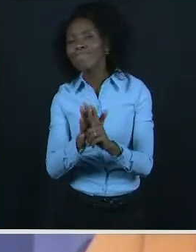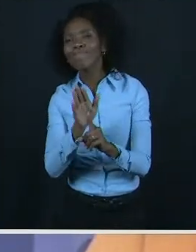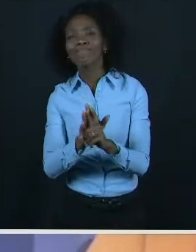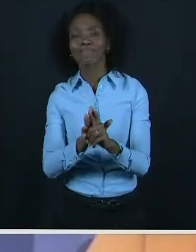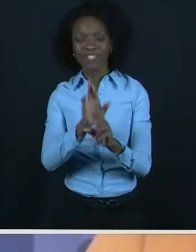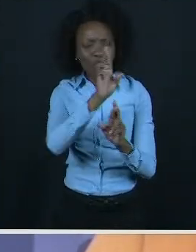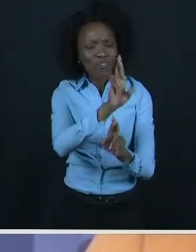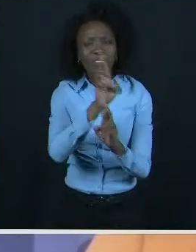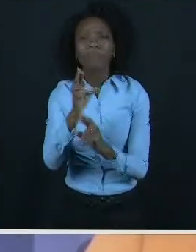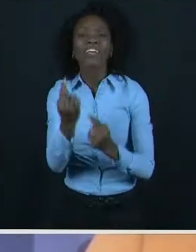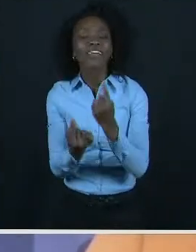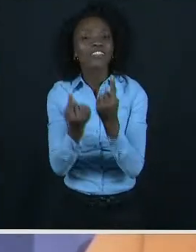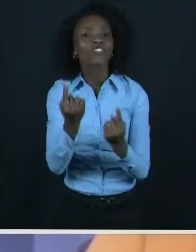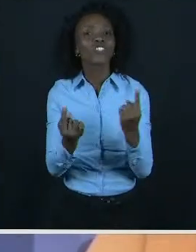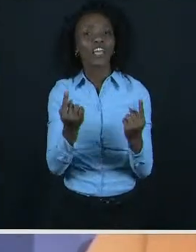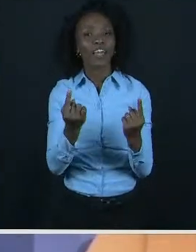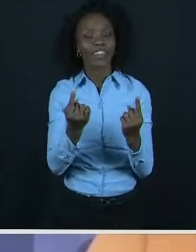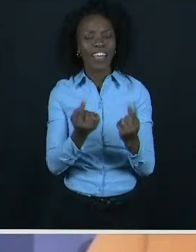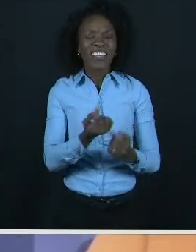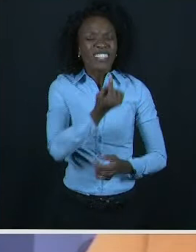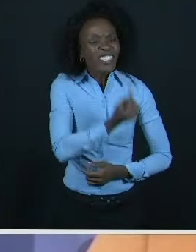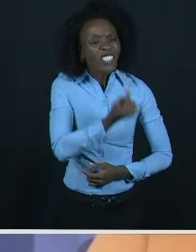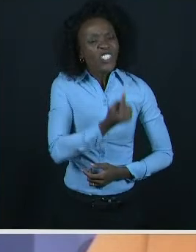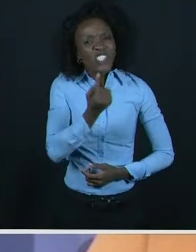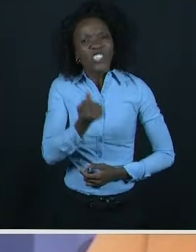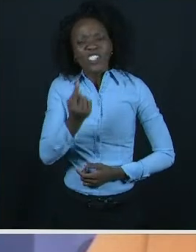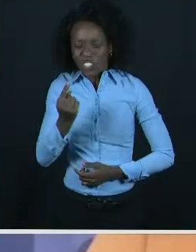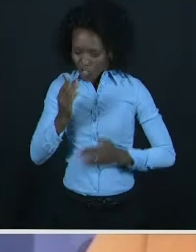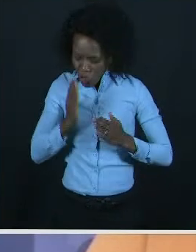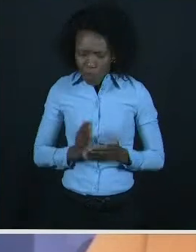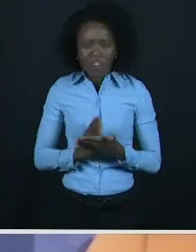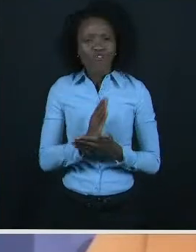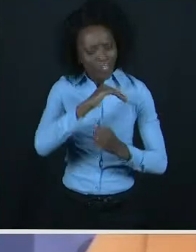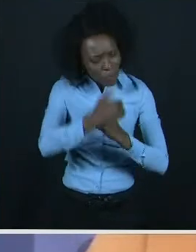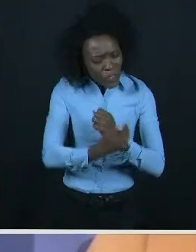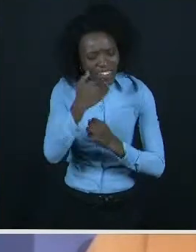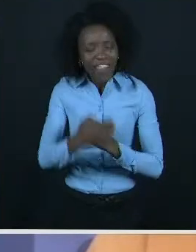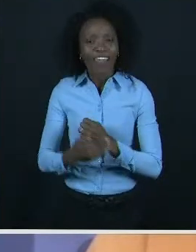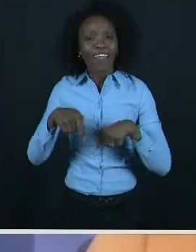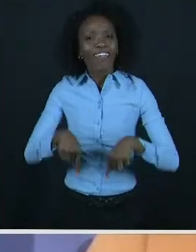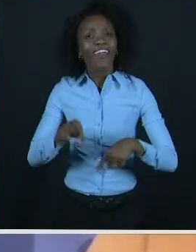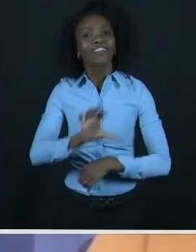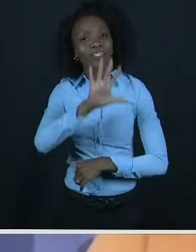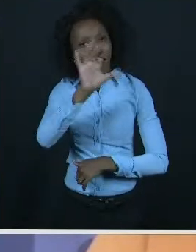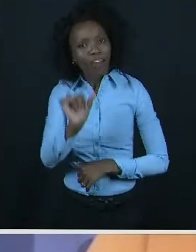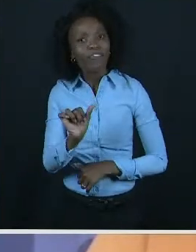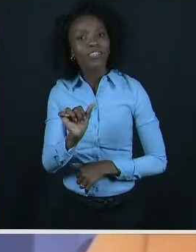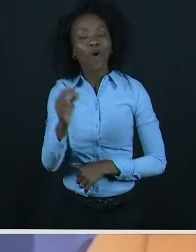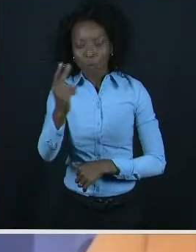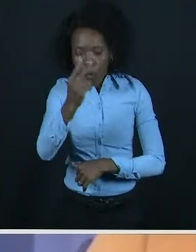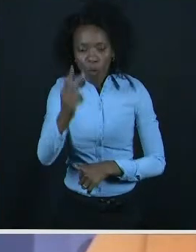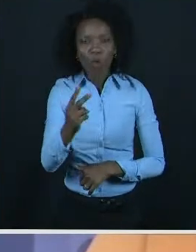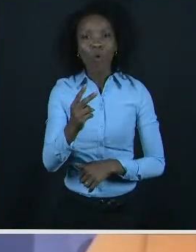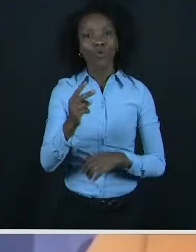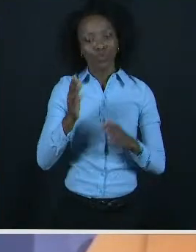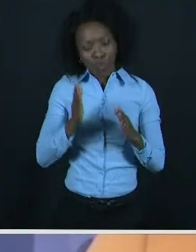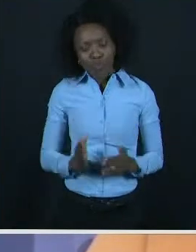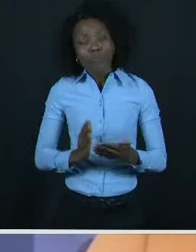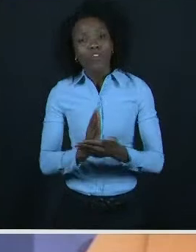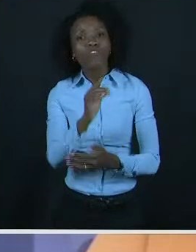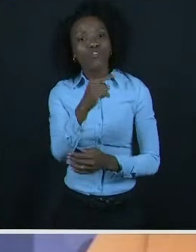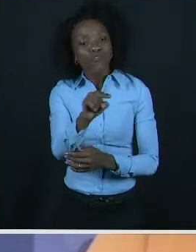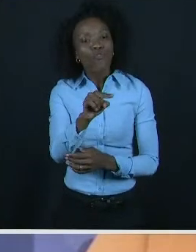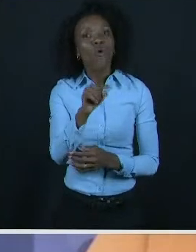the human rights of all are protected. Yes, even the human rights of people